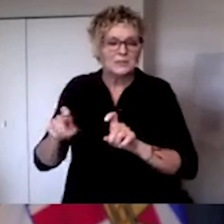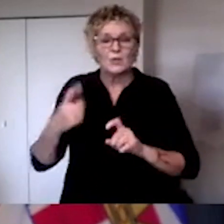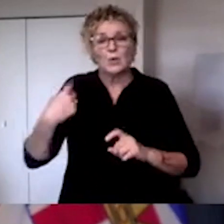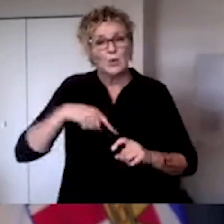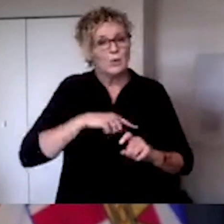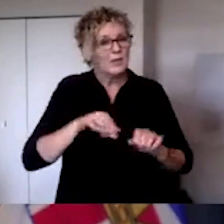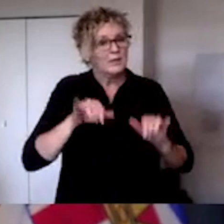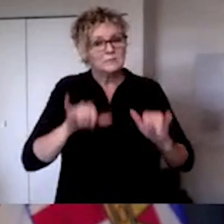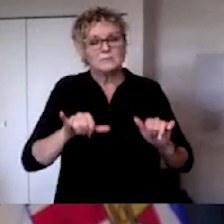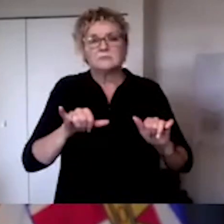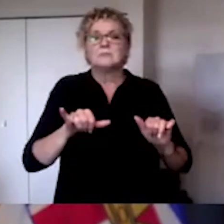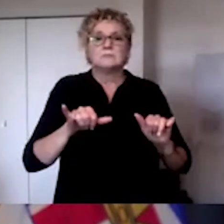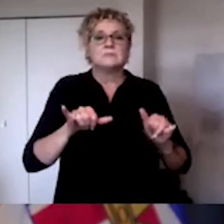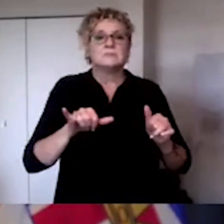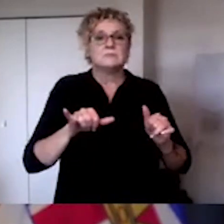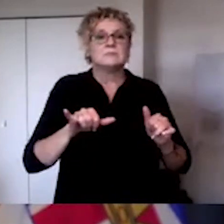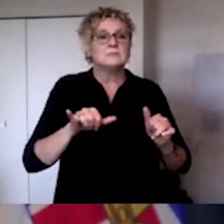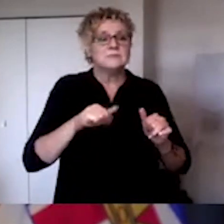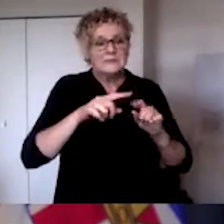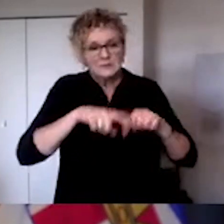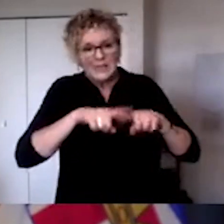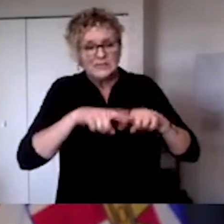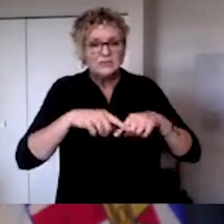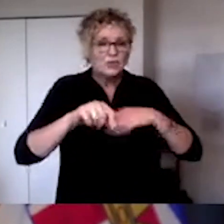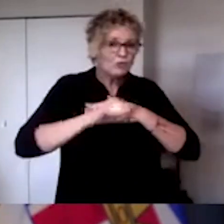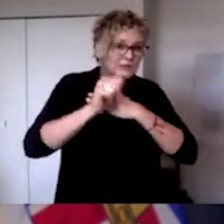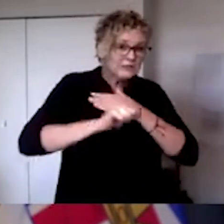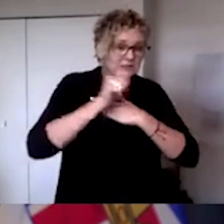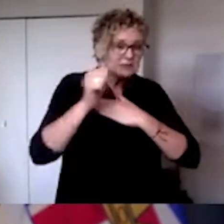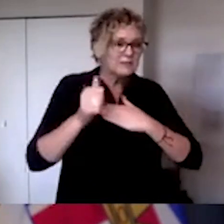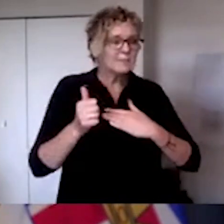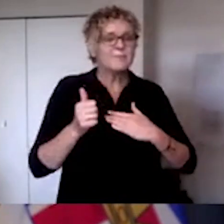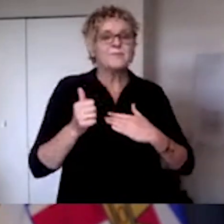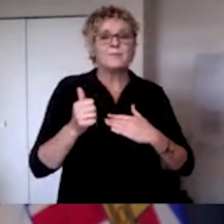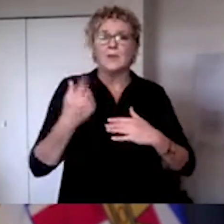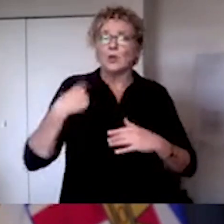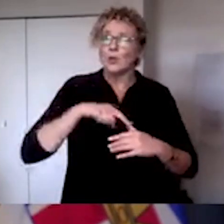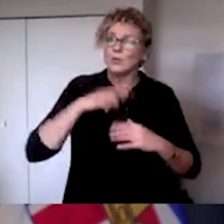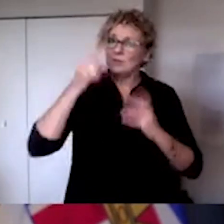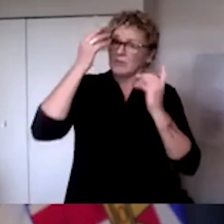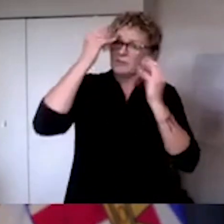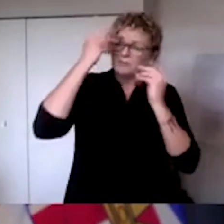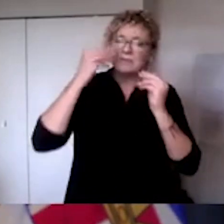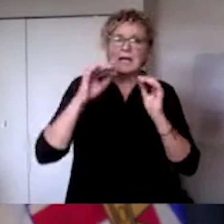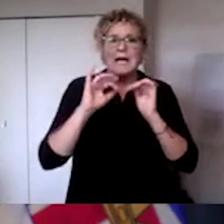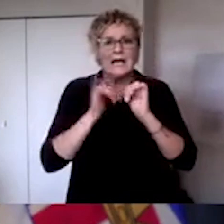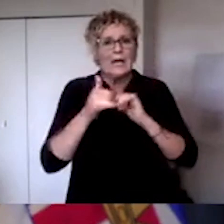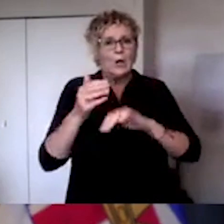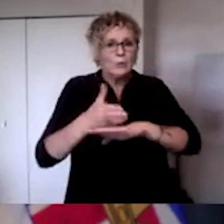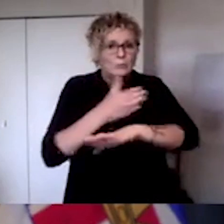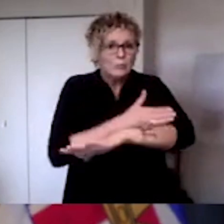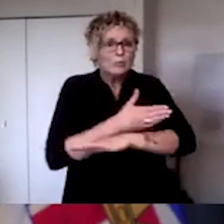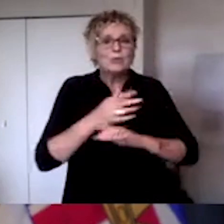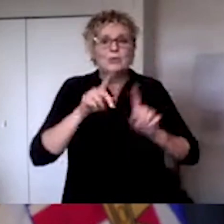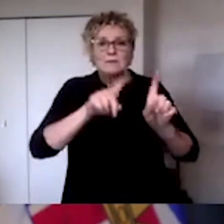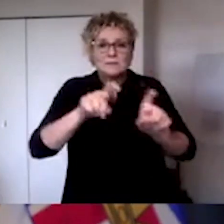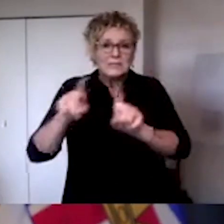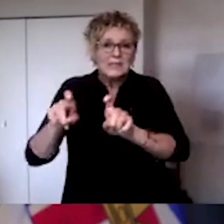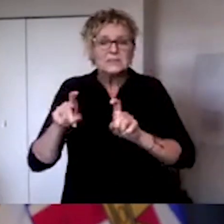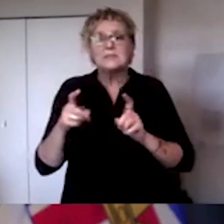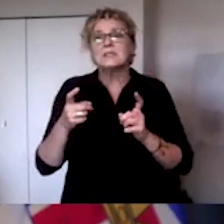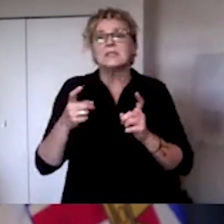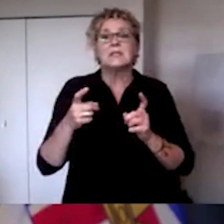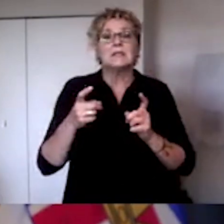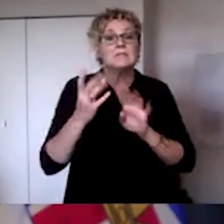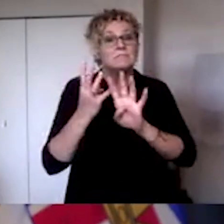of low-risk asymptomatic testing they're doing, because it used up a lot of the reagents that we all needed across